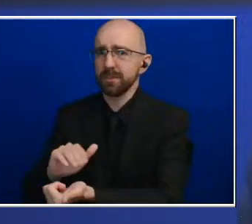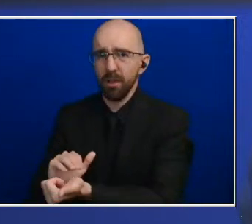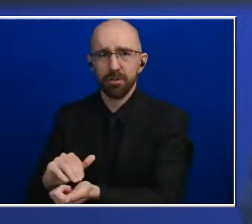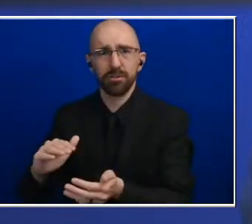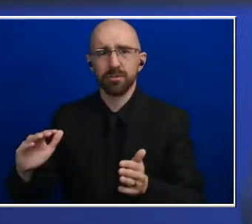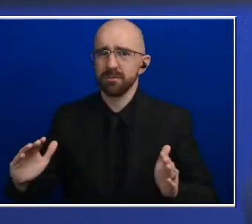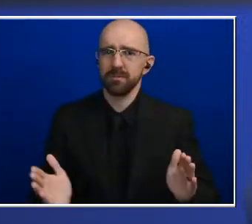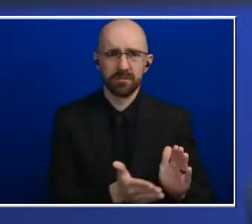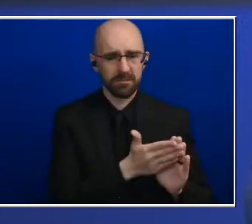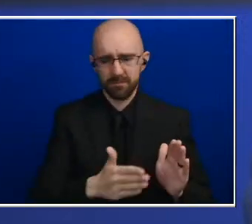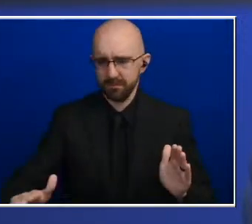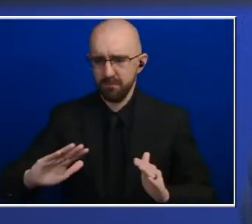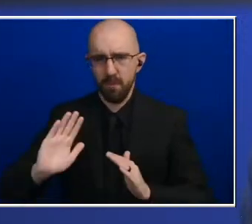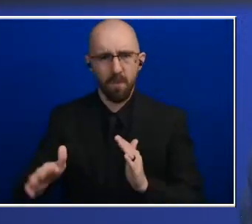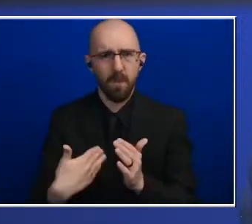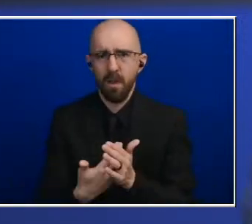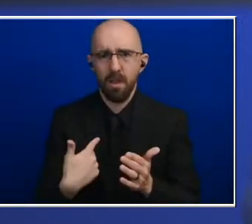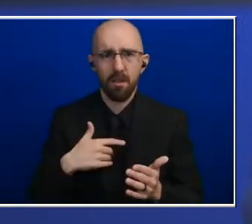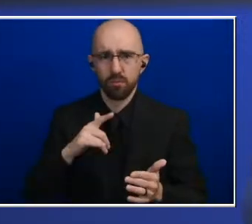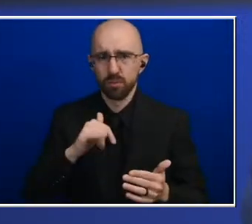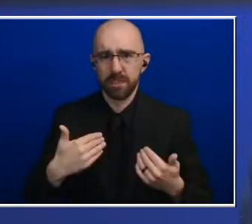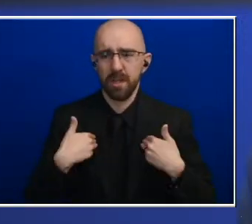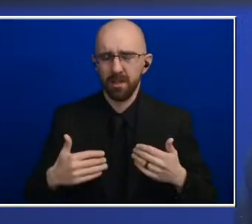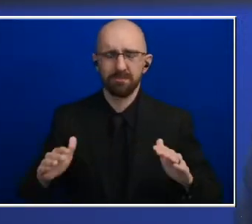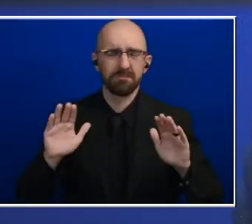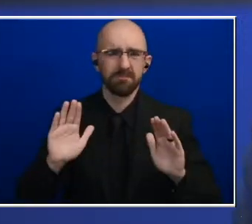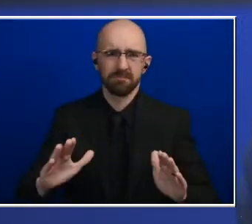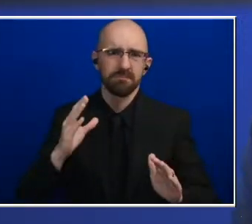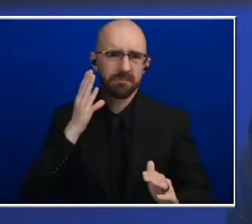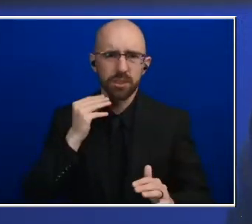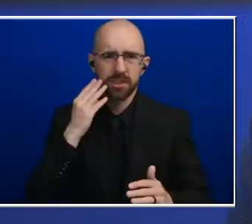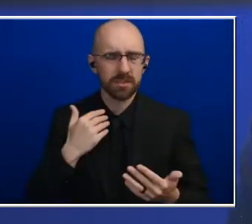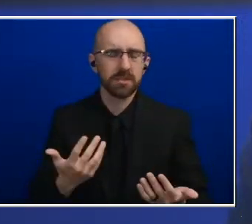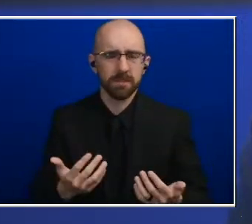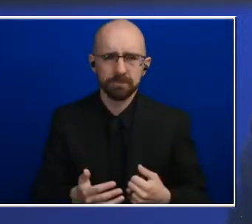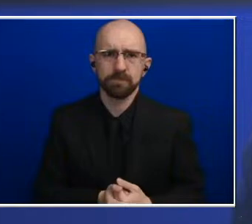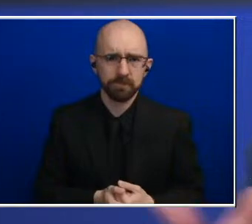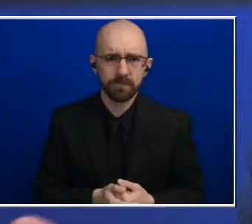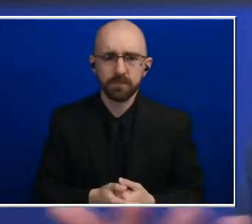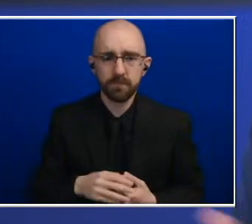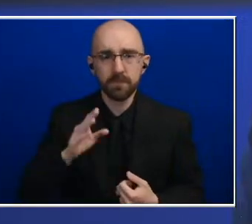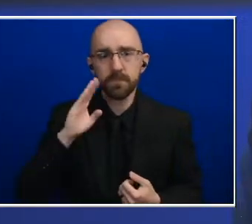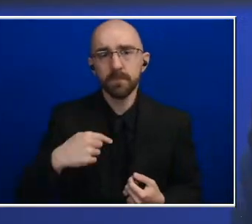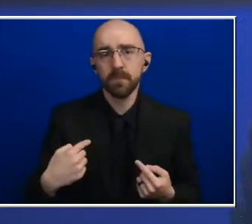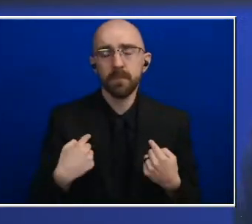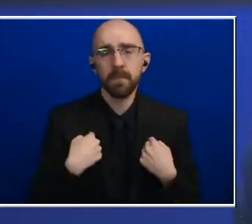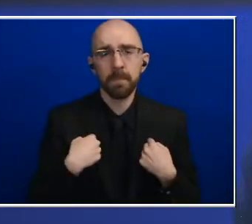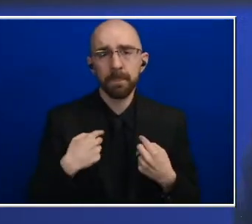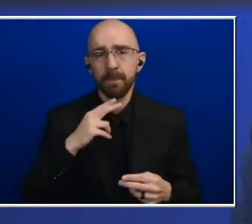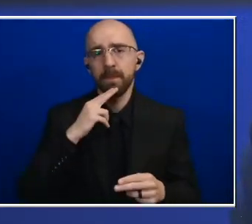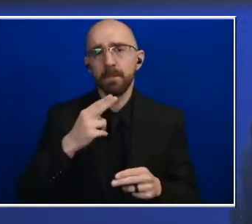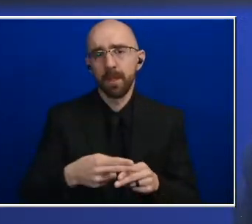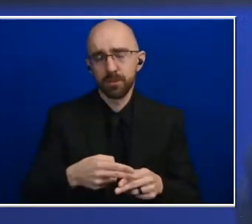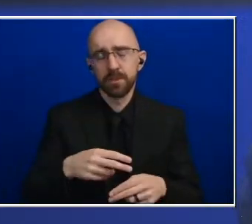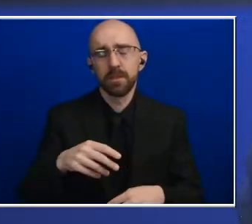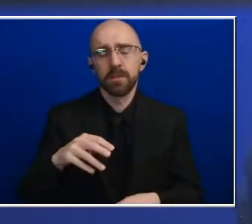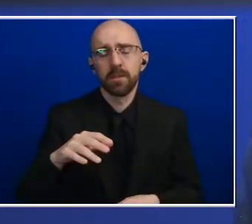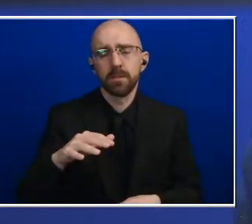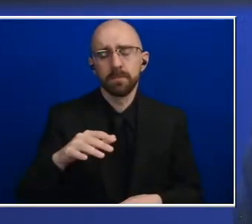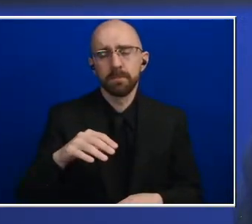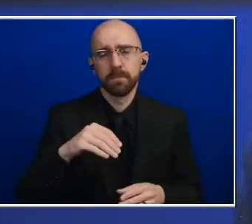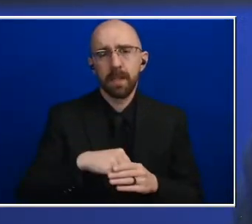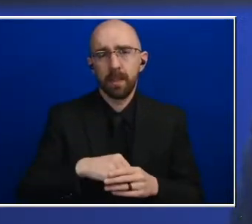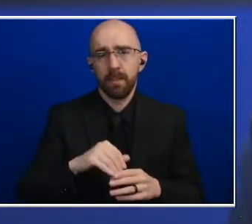Across the board, I just had an outstanding experience. And, you know, I mentioned in the event we had